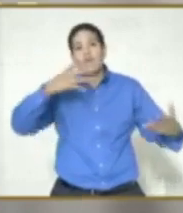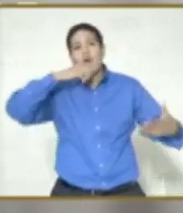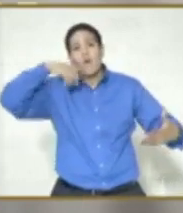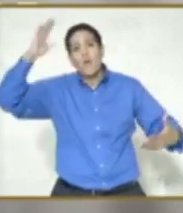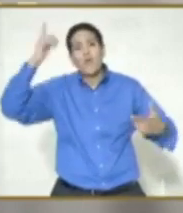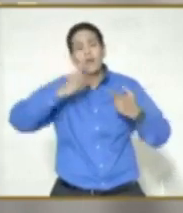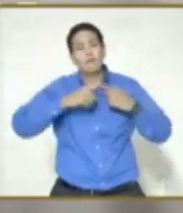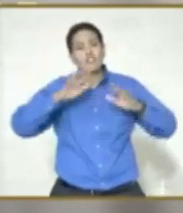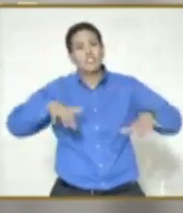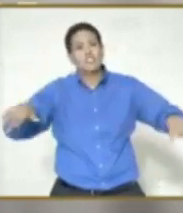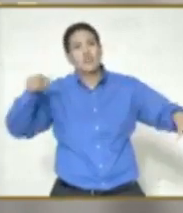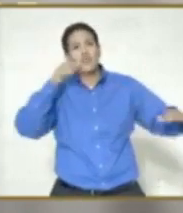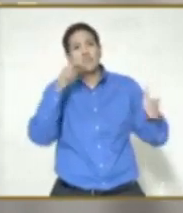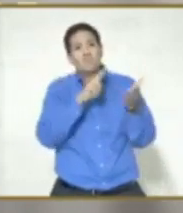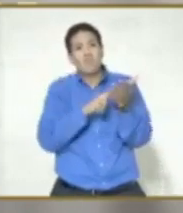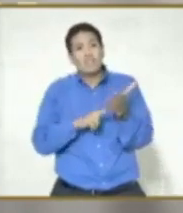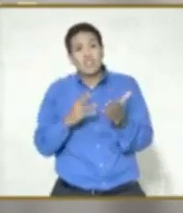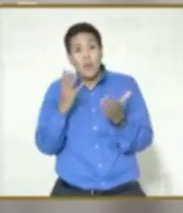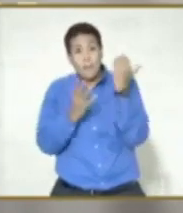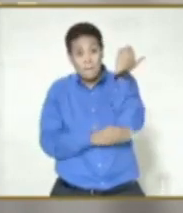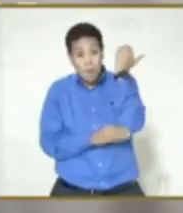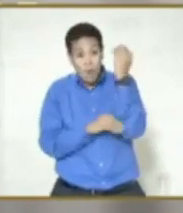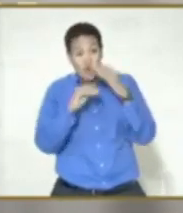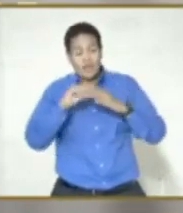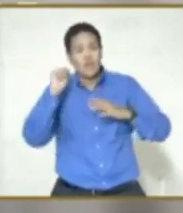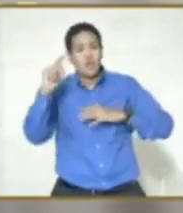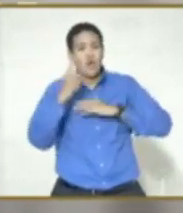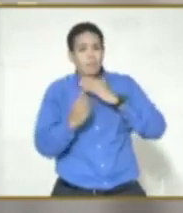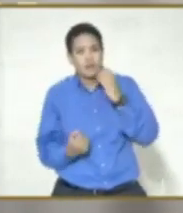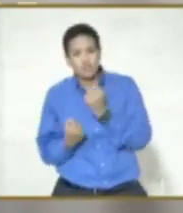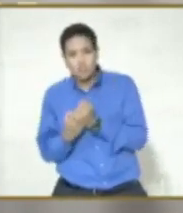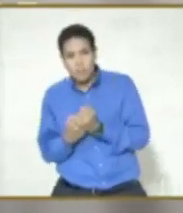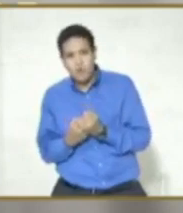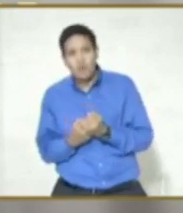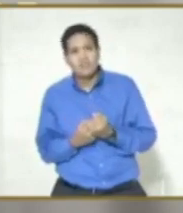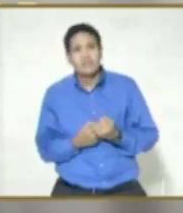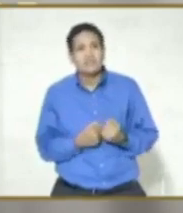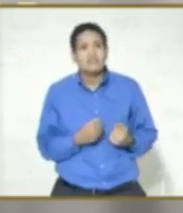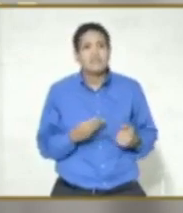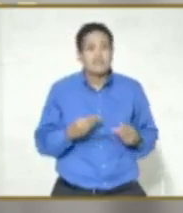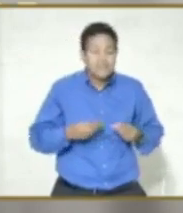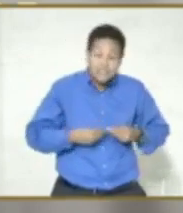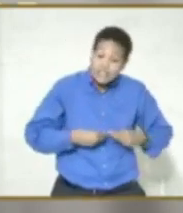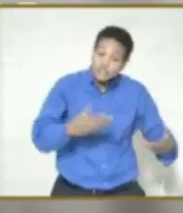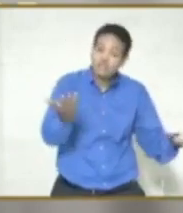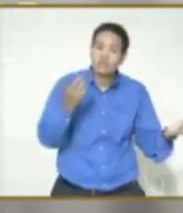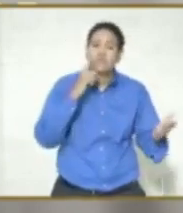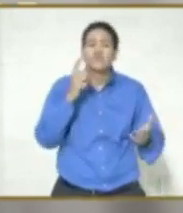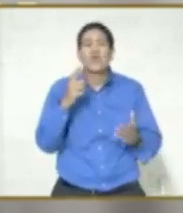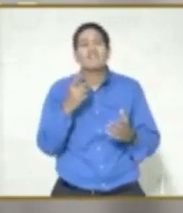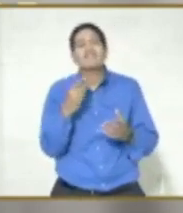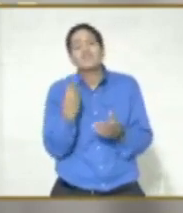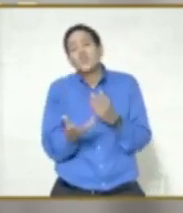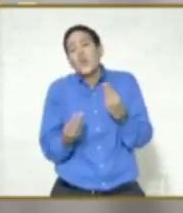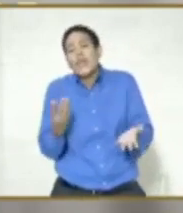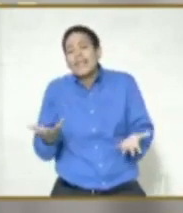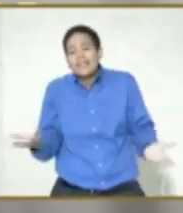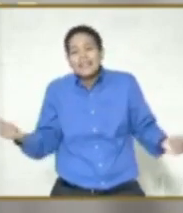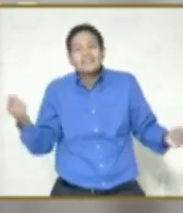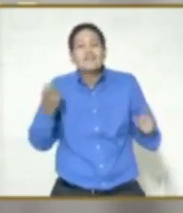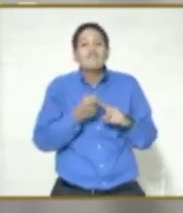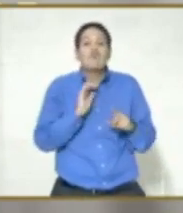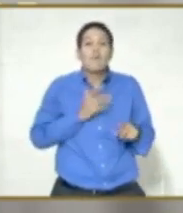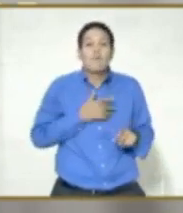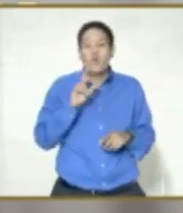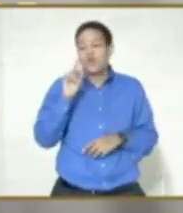children who are registered poor in all parishes, distribution of donated items from our donors